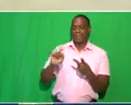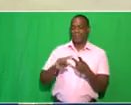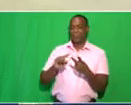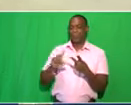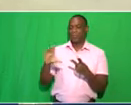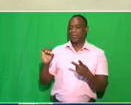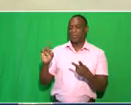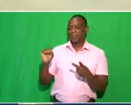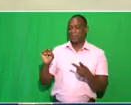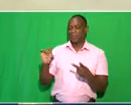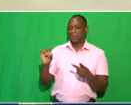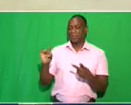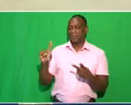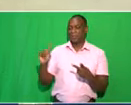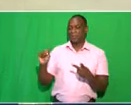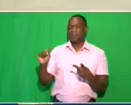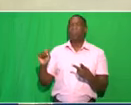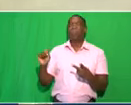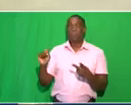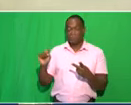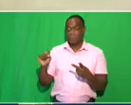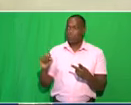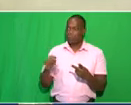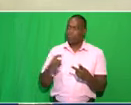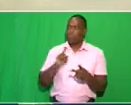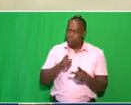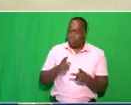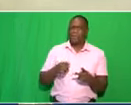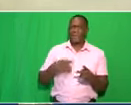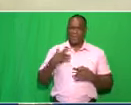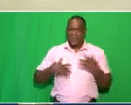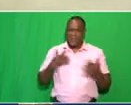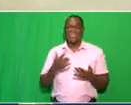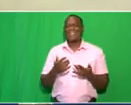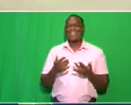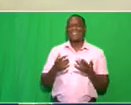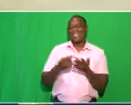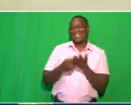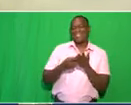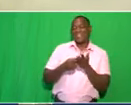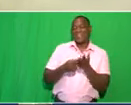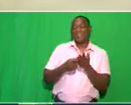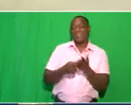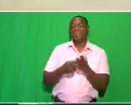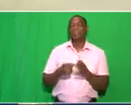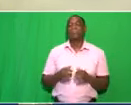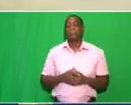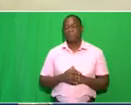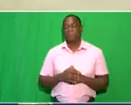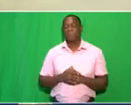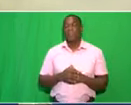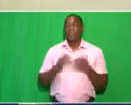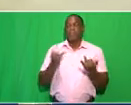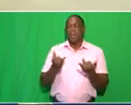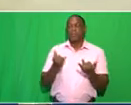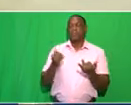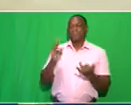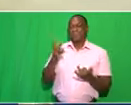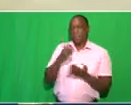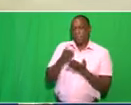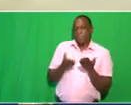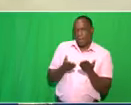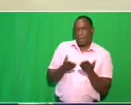lively discussion in our previous segment. We now move into our second segment of today's consultation, and